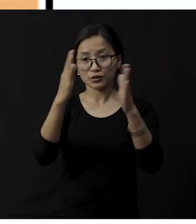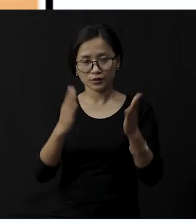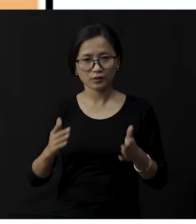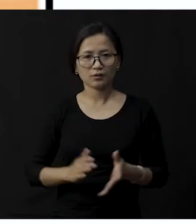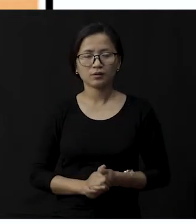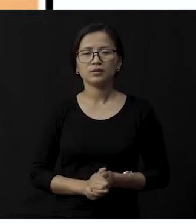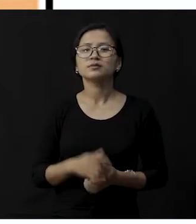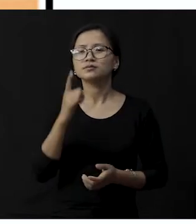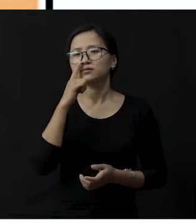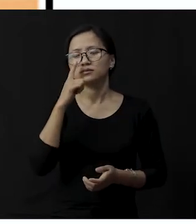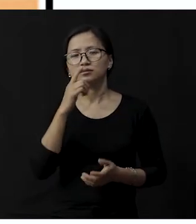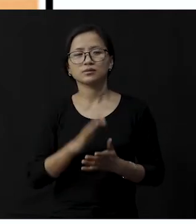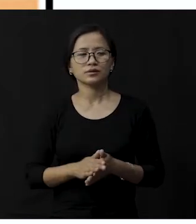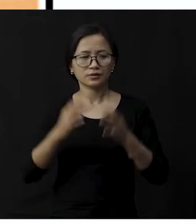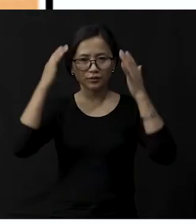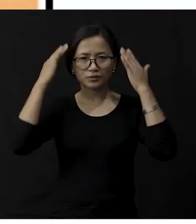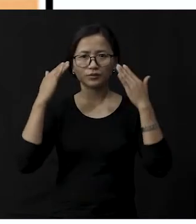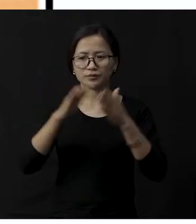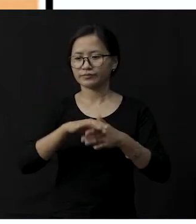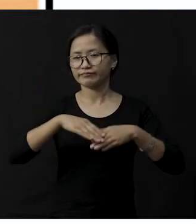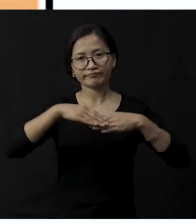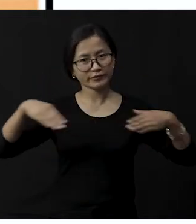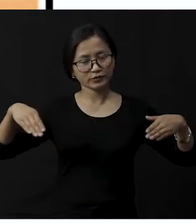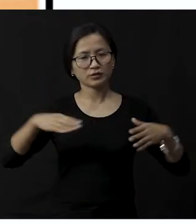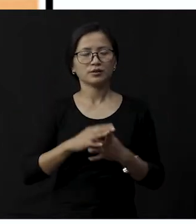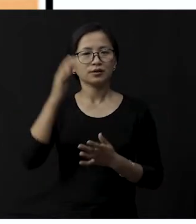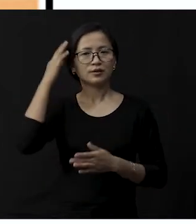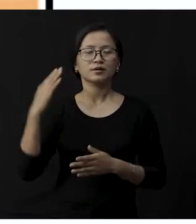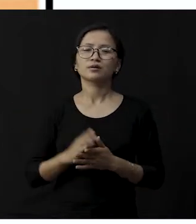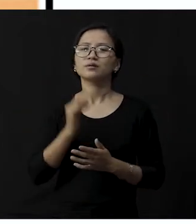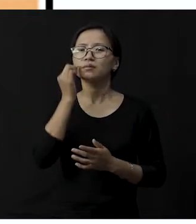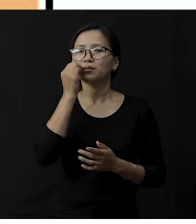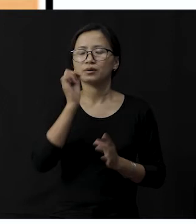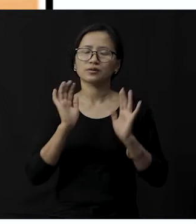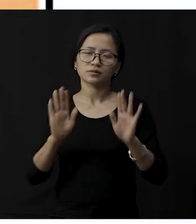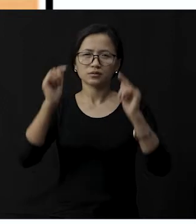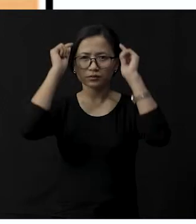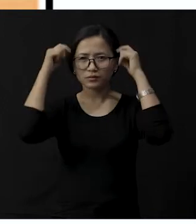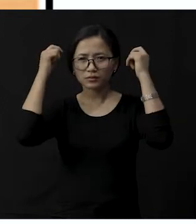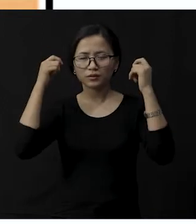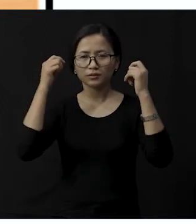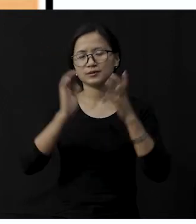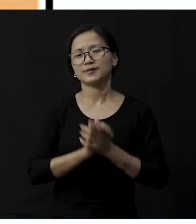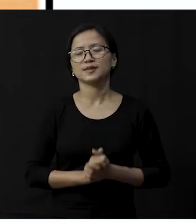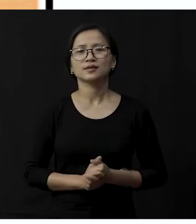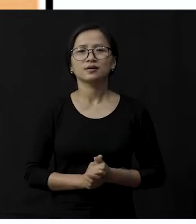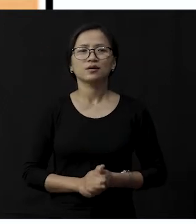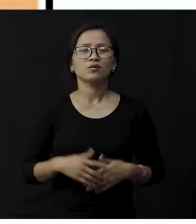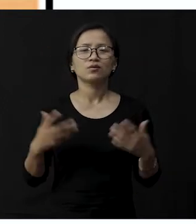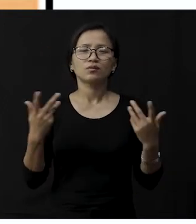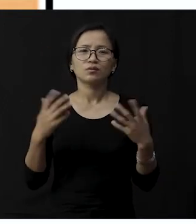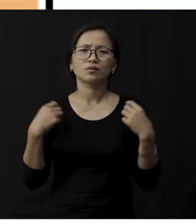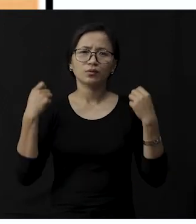has straight hair. The boy has curly hair. And what are they wearing? It's a